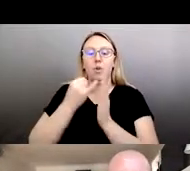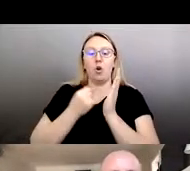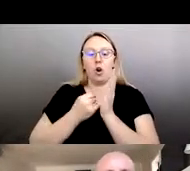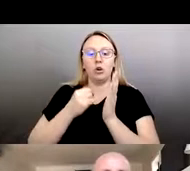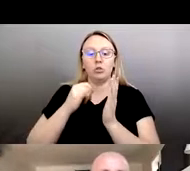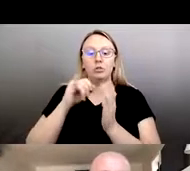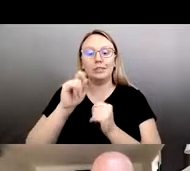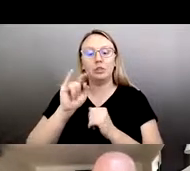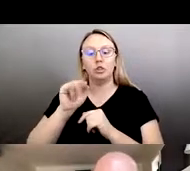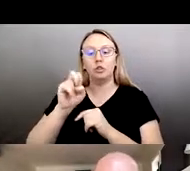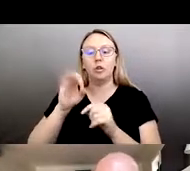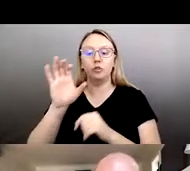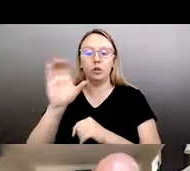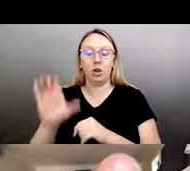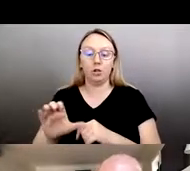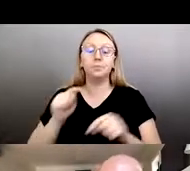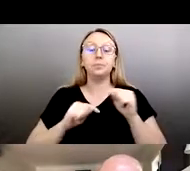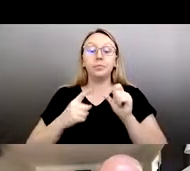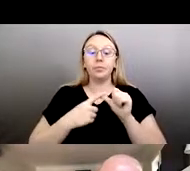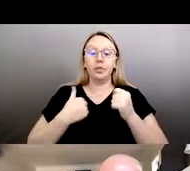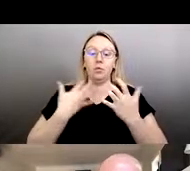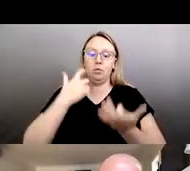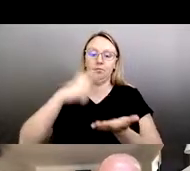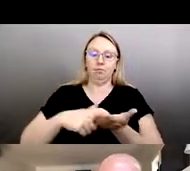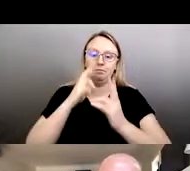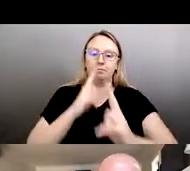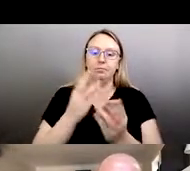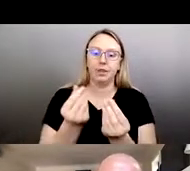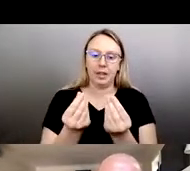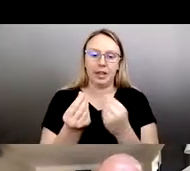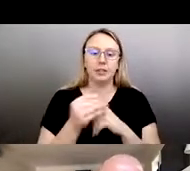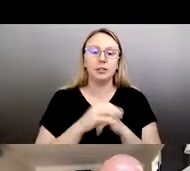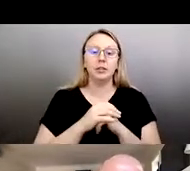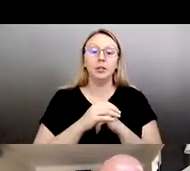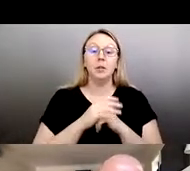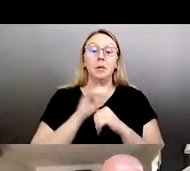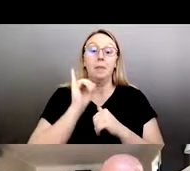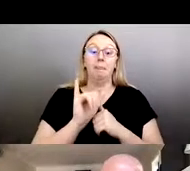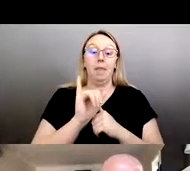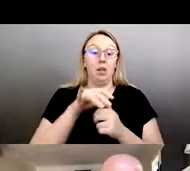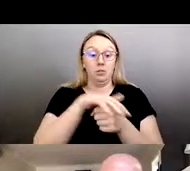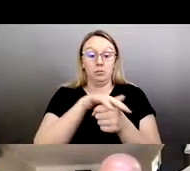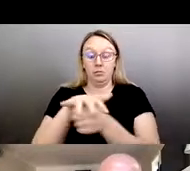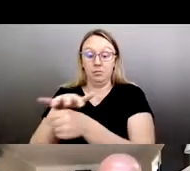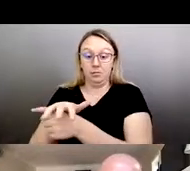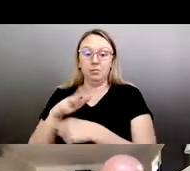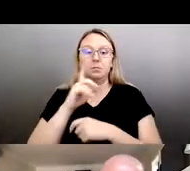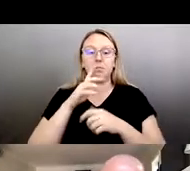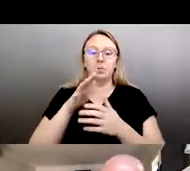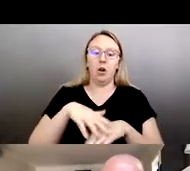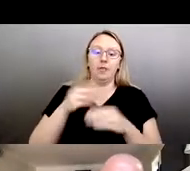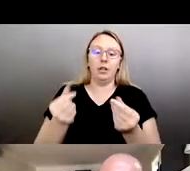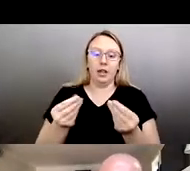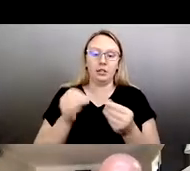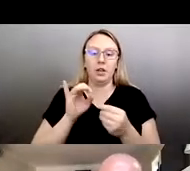acknowledgement. The Roger Brown Study Collection and the campus of the School of the Art Institute of Chicago are located on the traditional unceded homelands of the Council of the